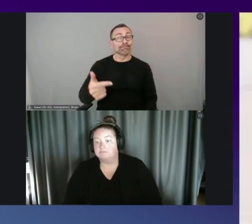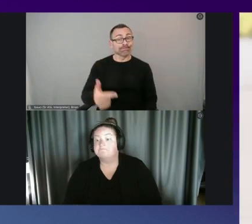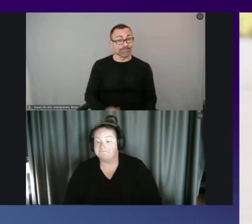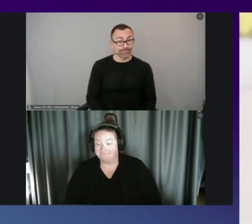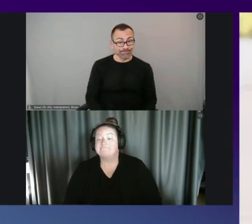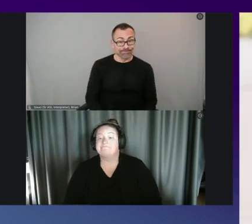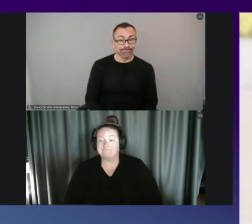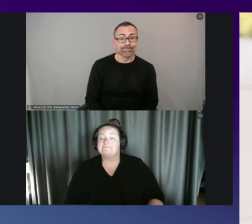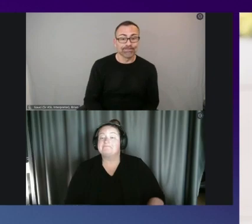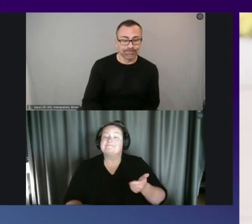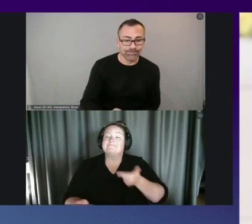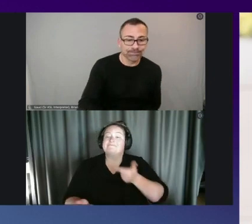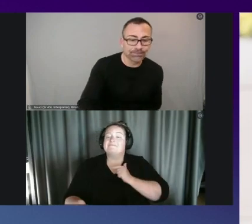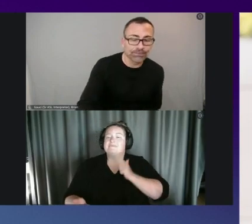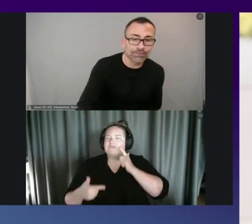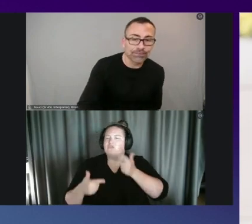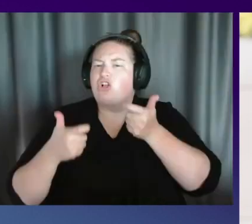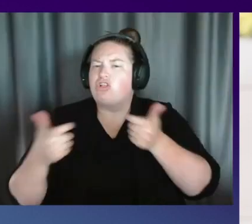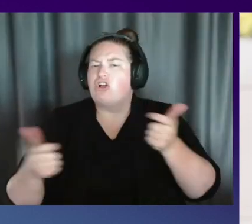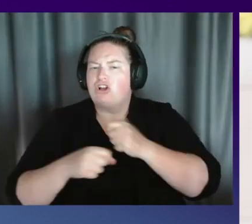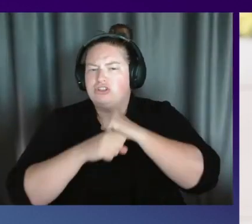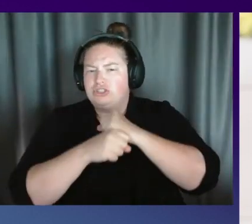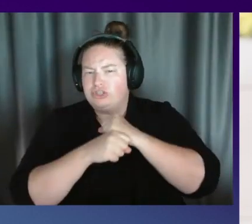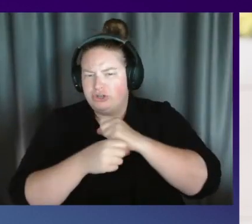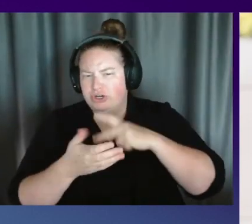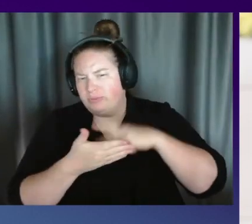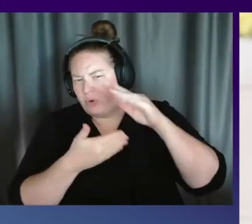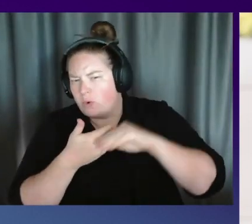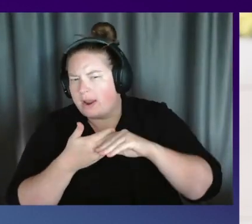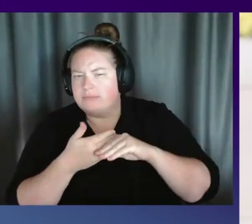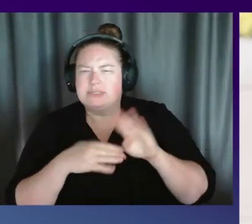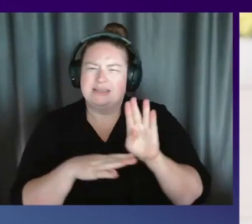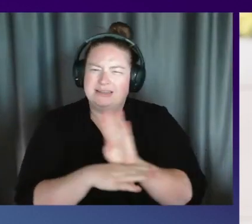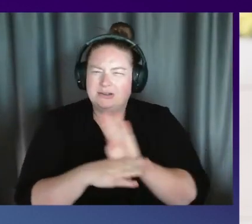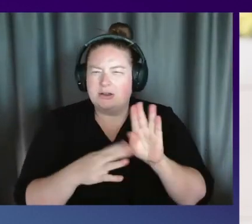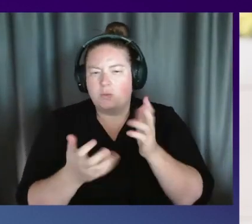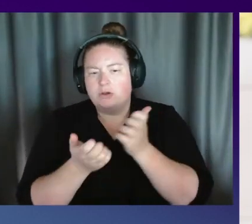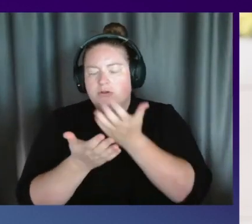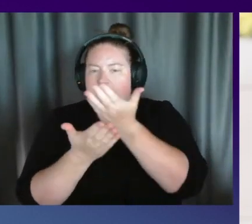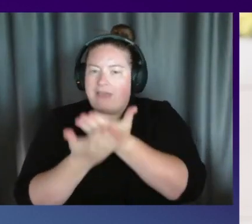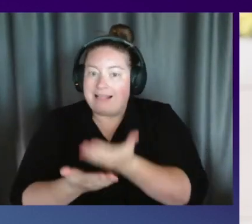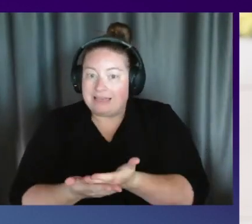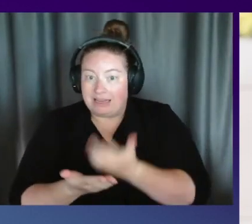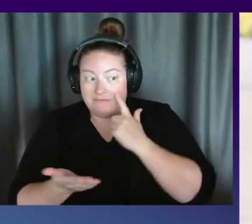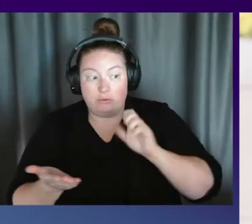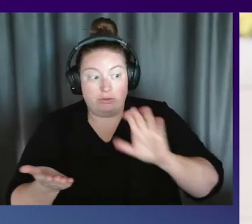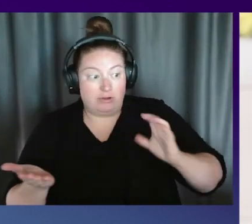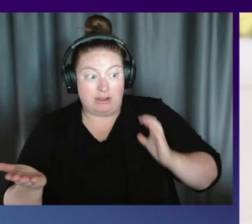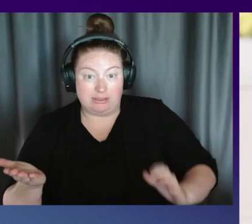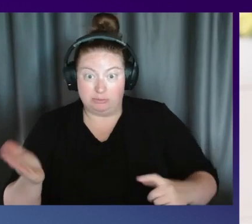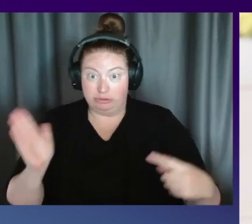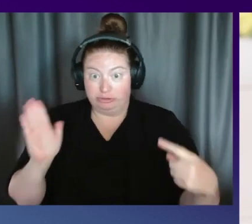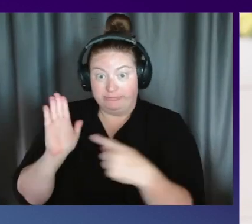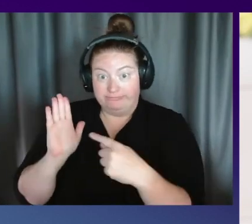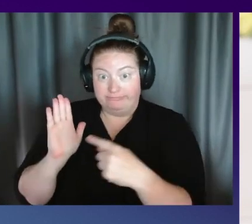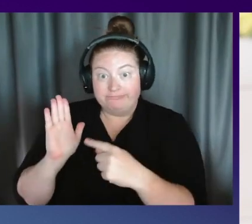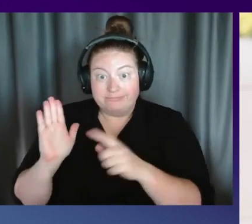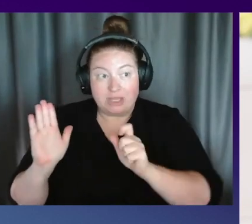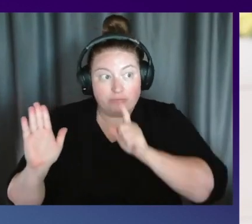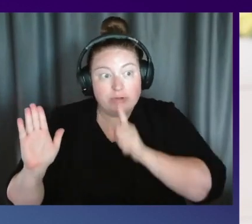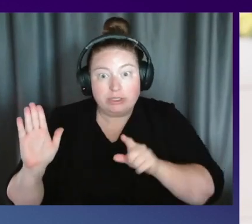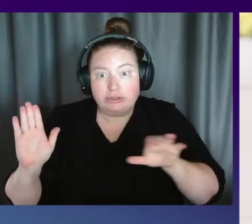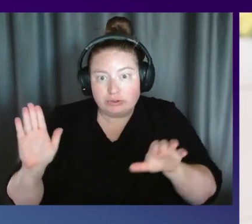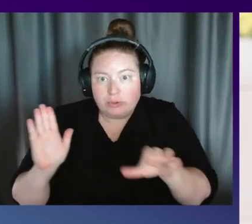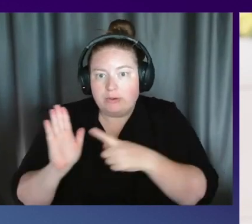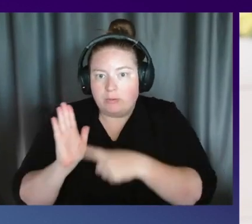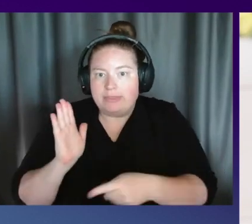large security programs or enterprises who want to validate to their customers that they are in fact doing what they say they're going to